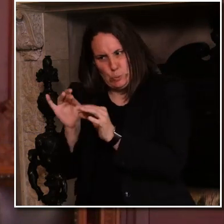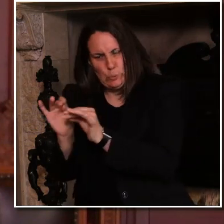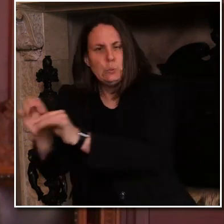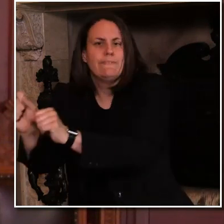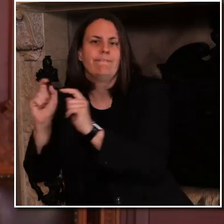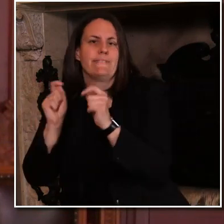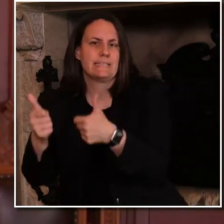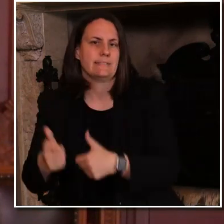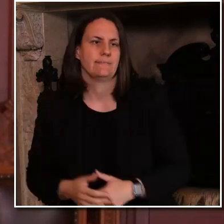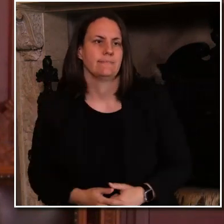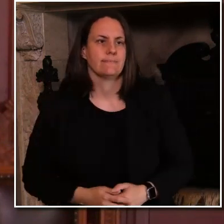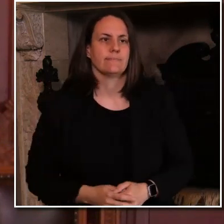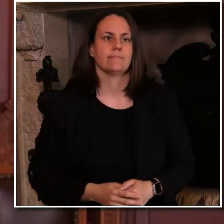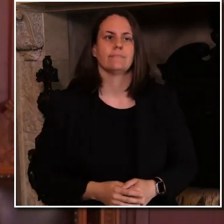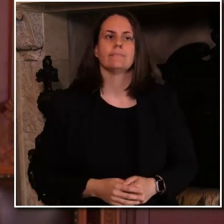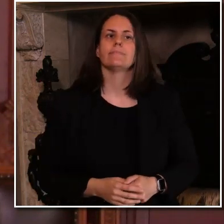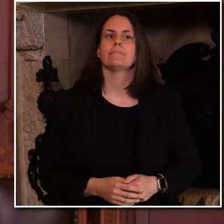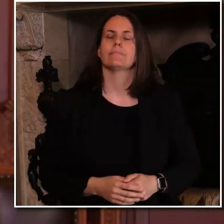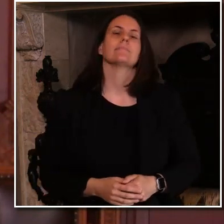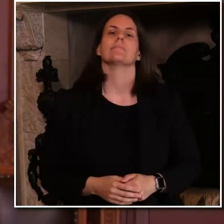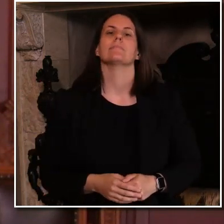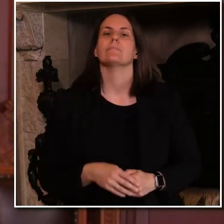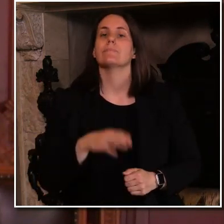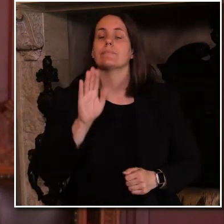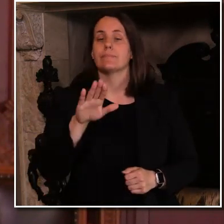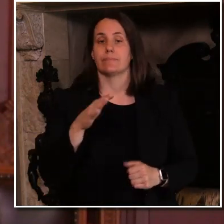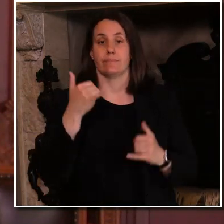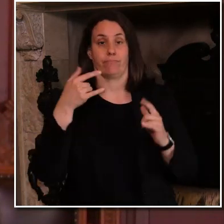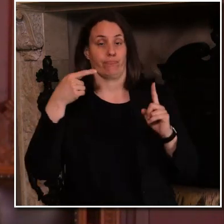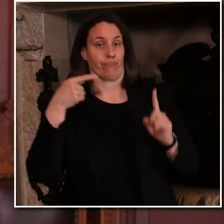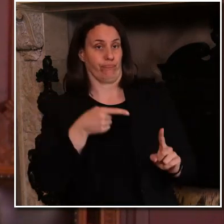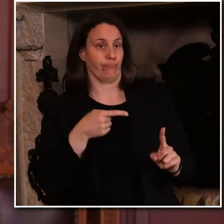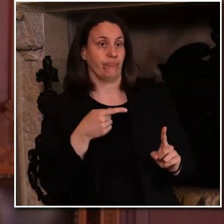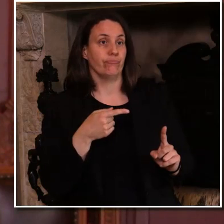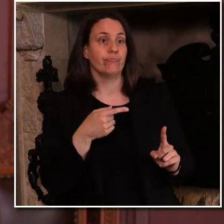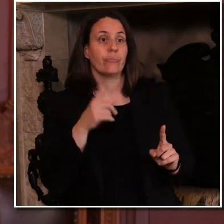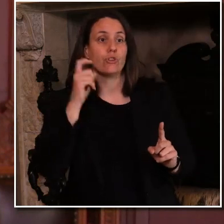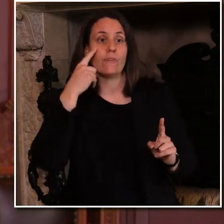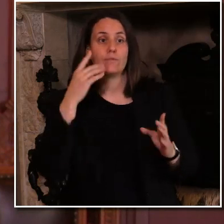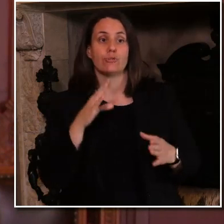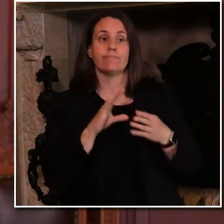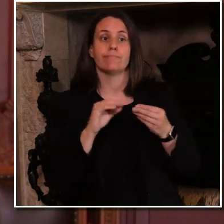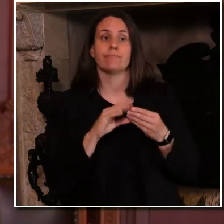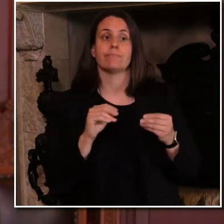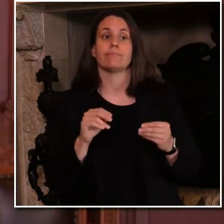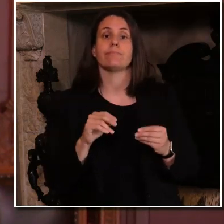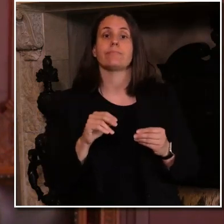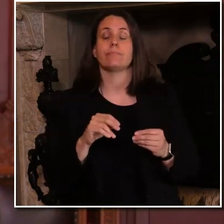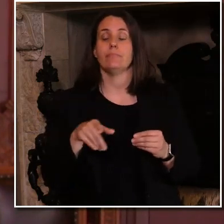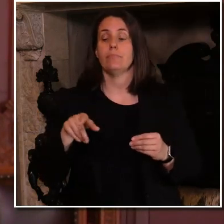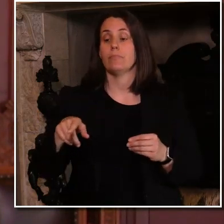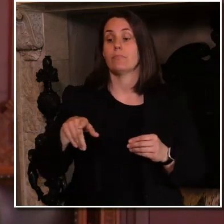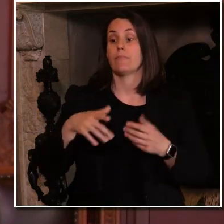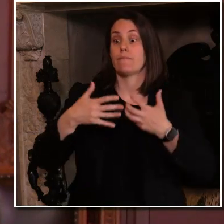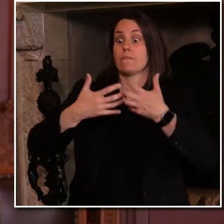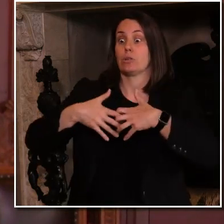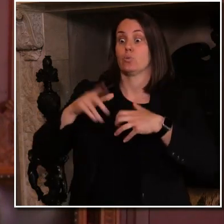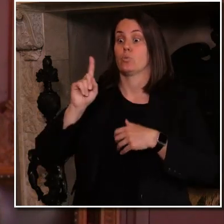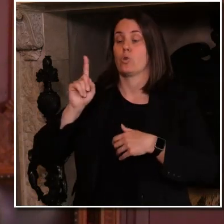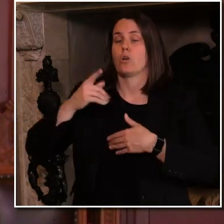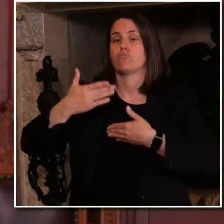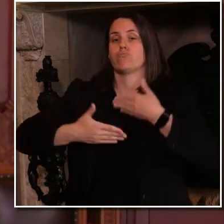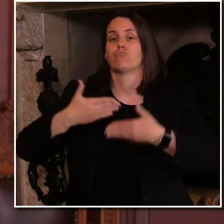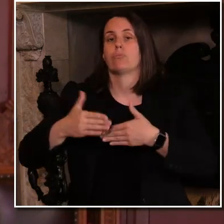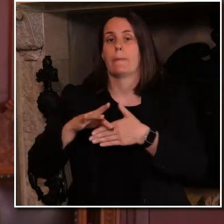the finding processors for both the hog farmers of the state and